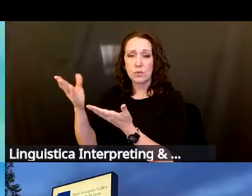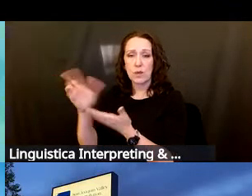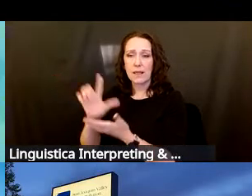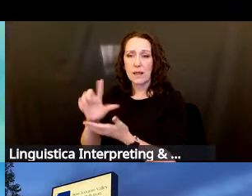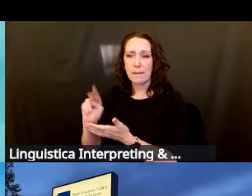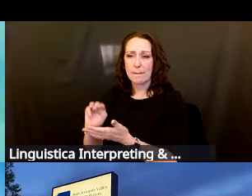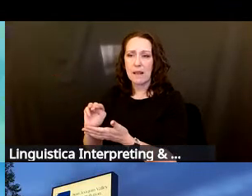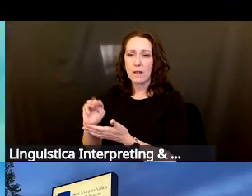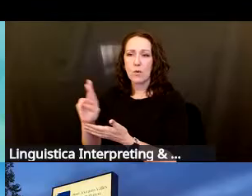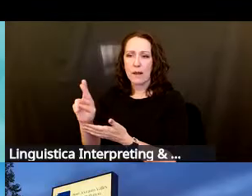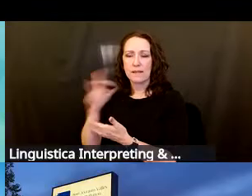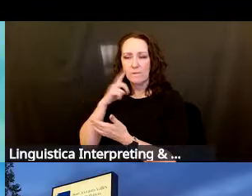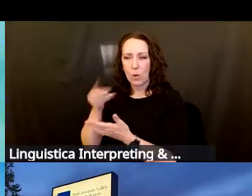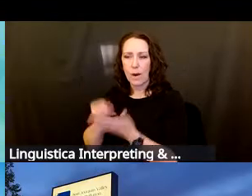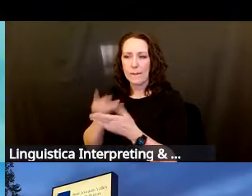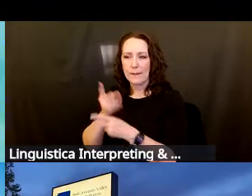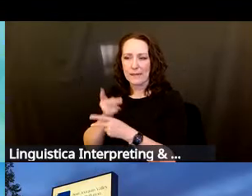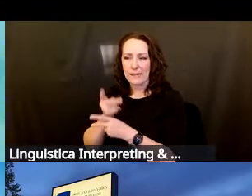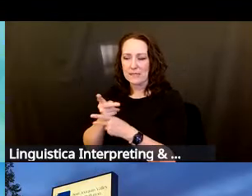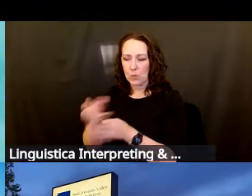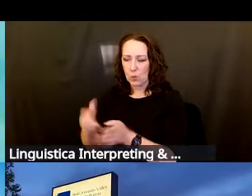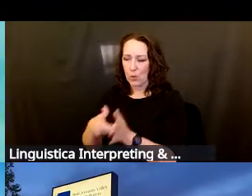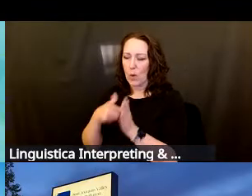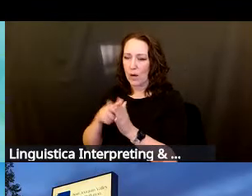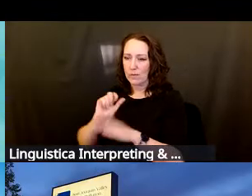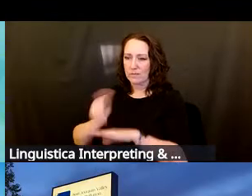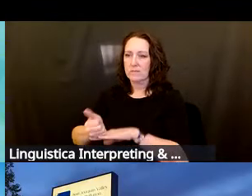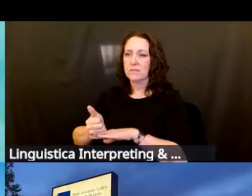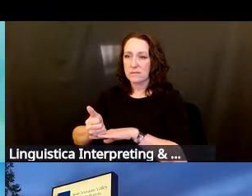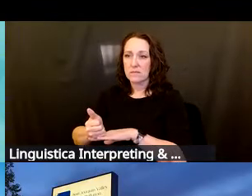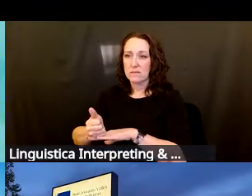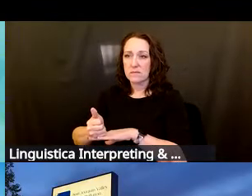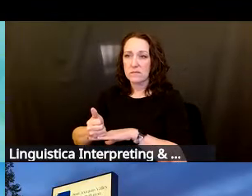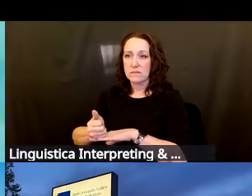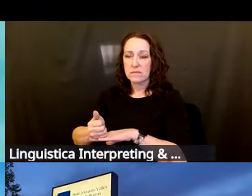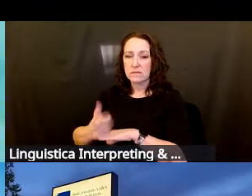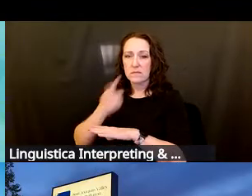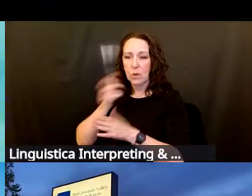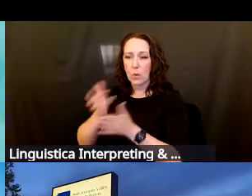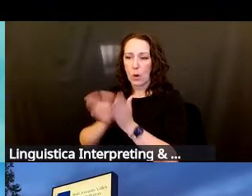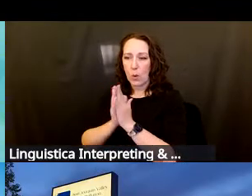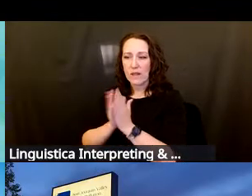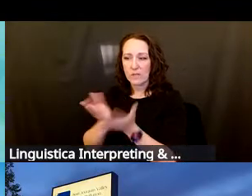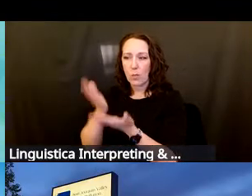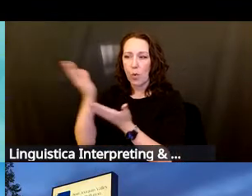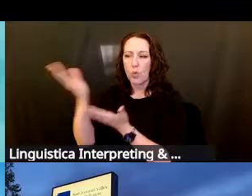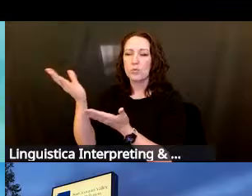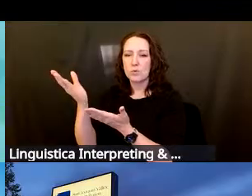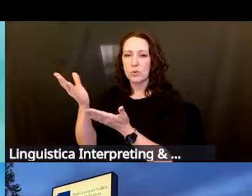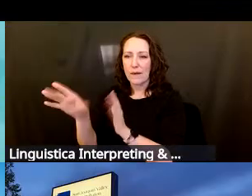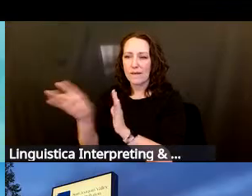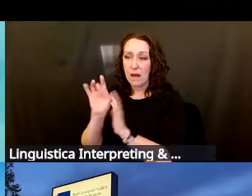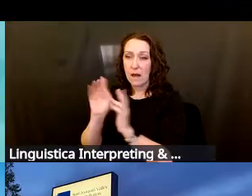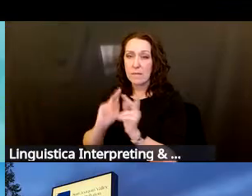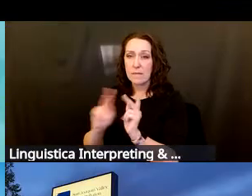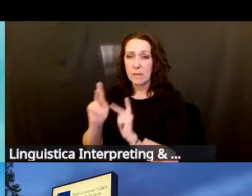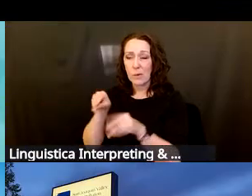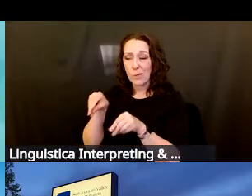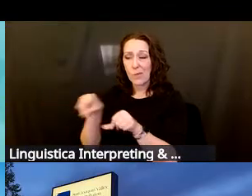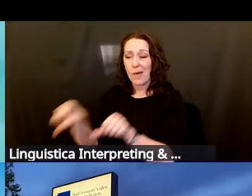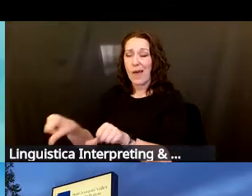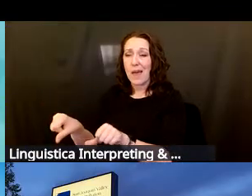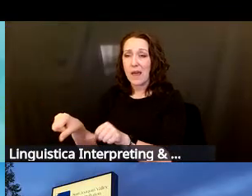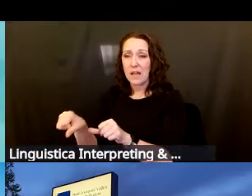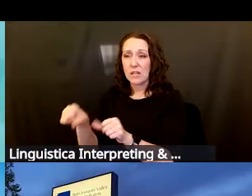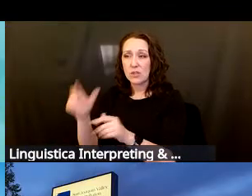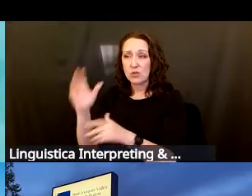for maintenance. That's actually a requirement that we set forth in the request for proposal when we were finding people to plant the trees. So